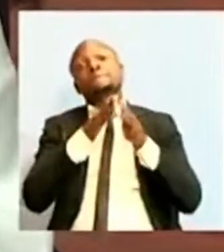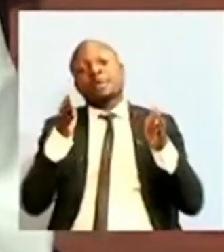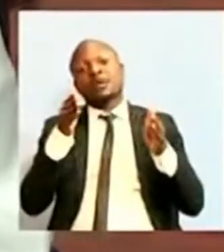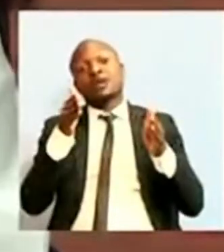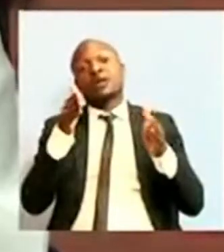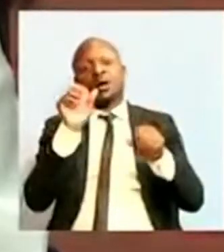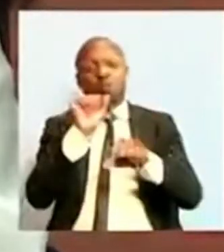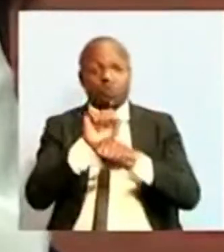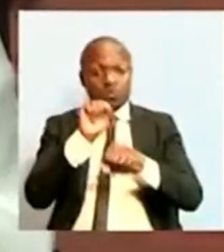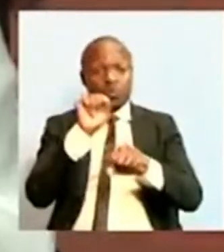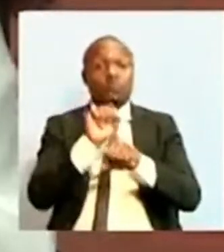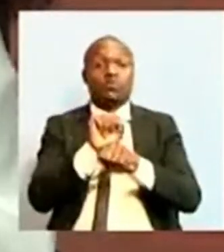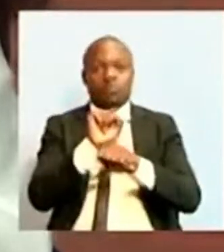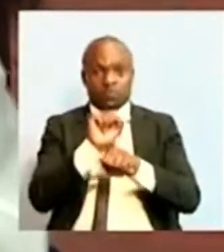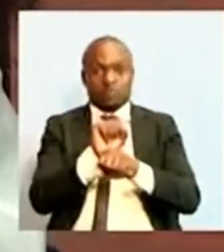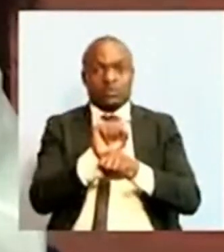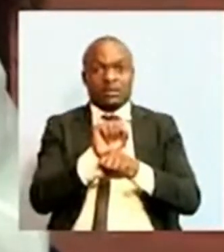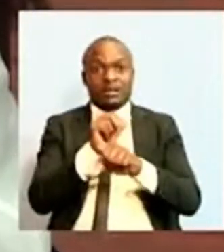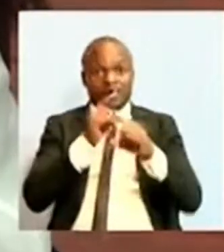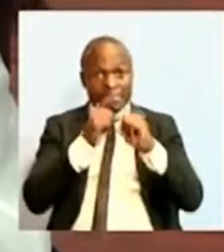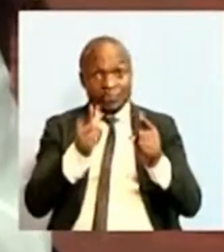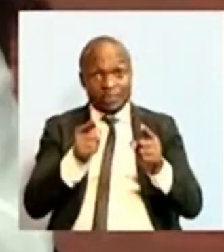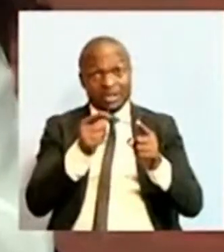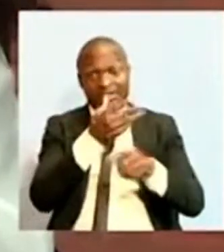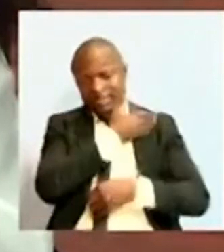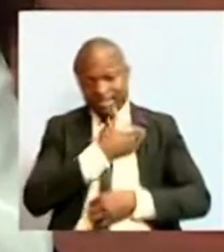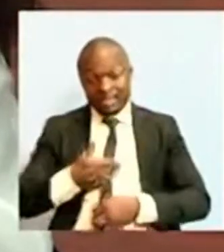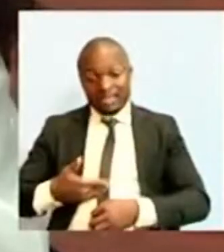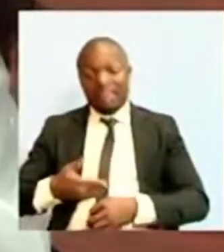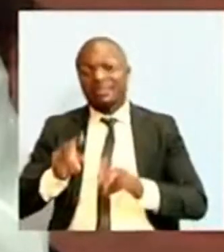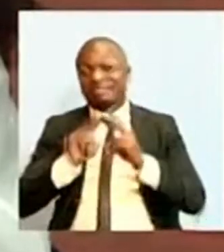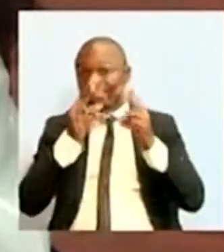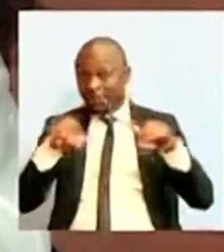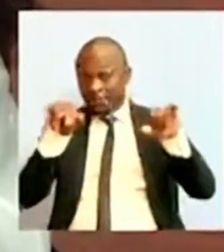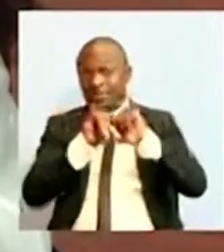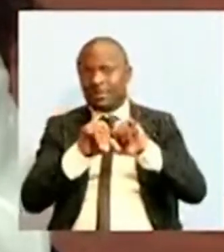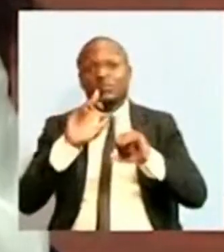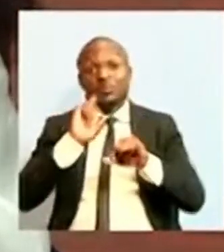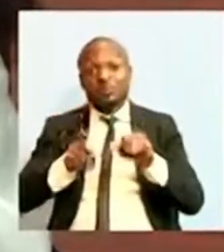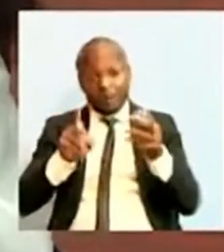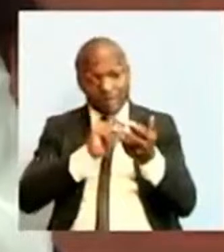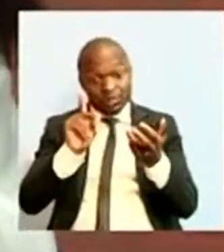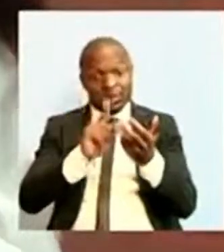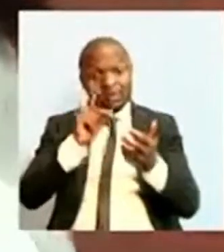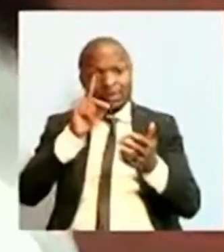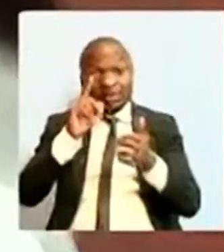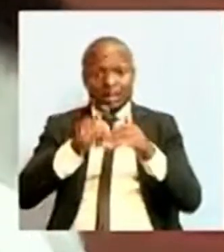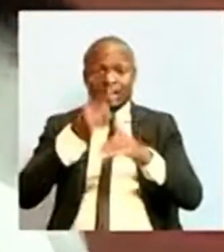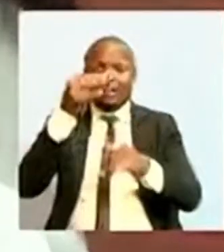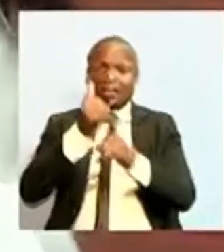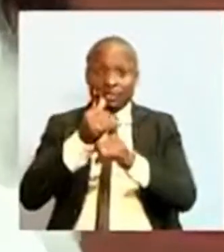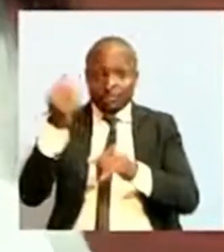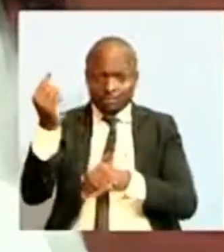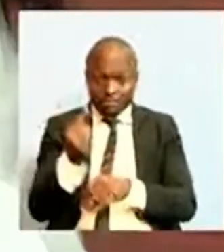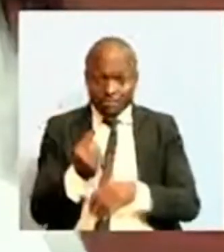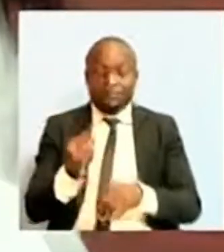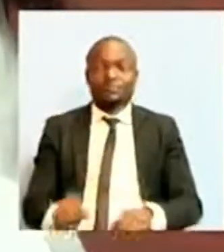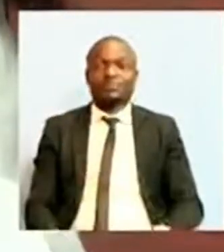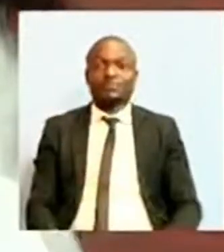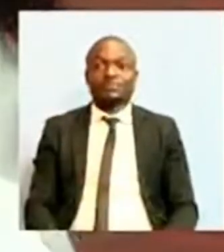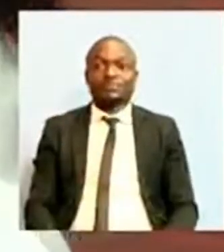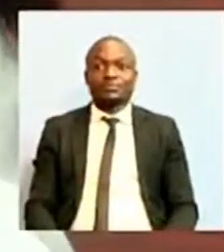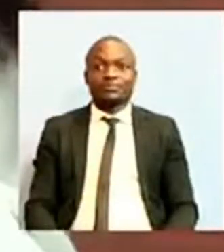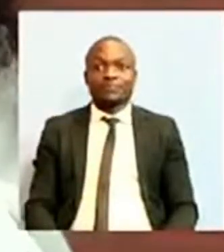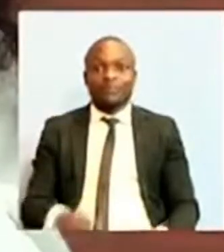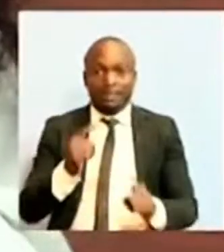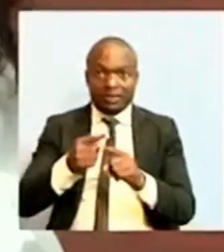workforce, but commitment is very important, TC. Let's prioritize so that next year when you come, or even in the